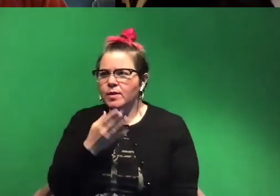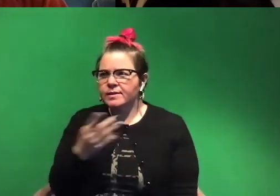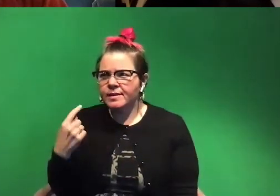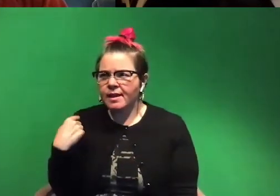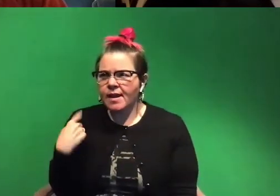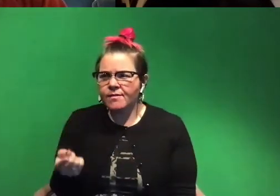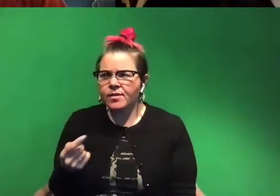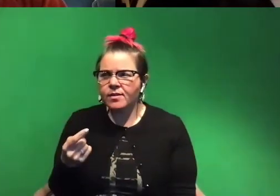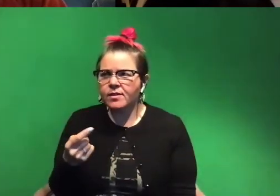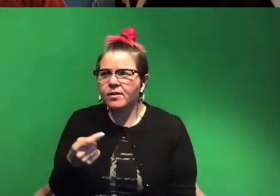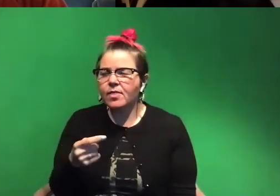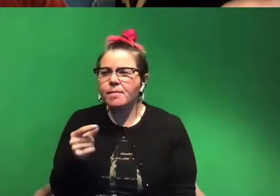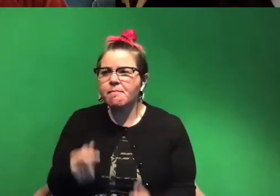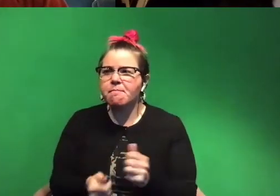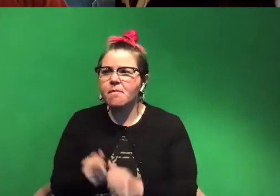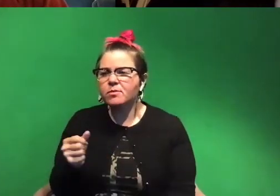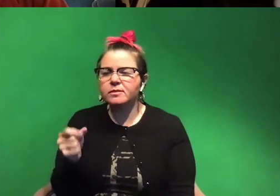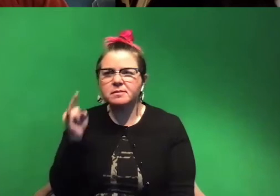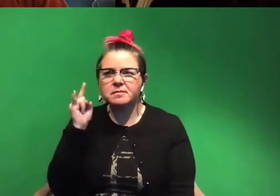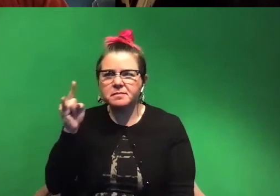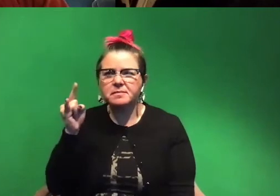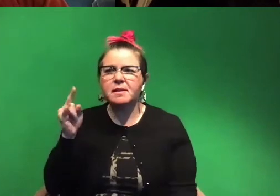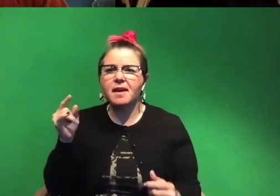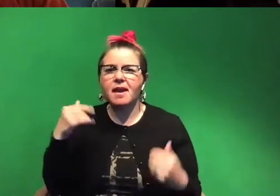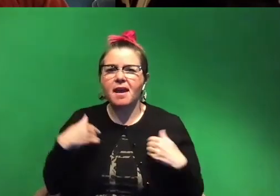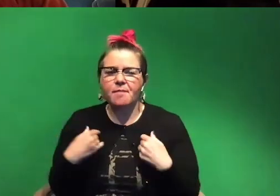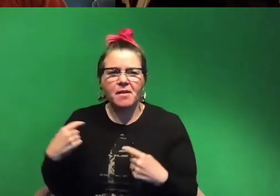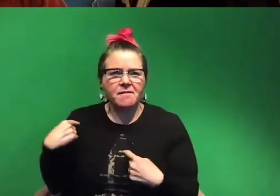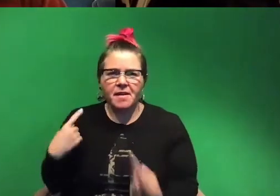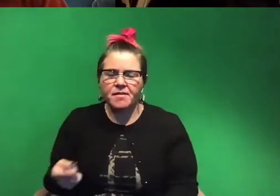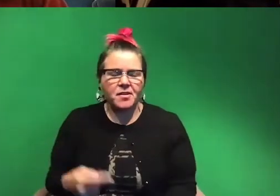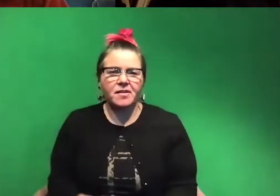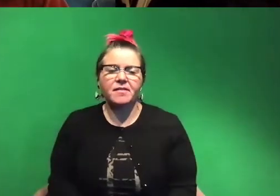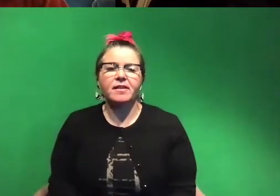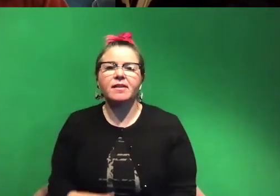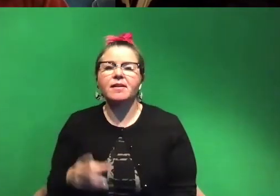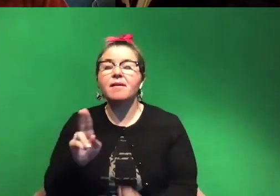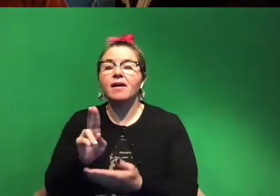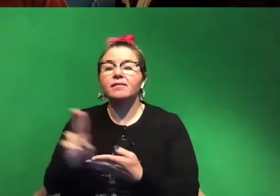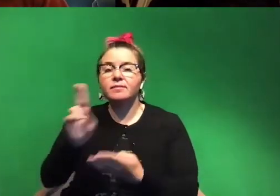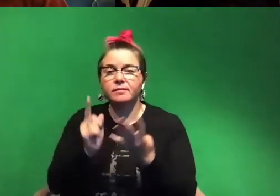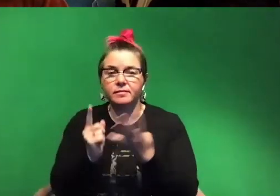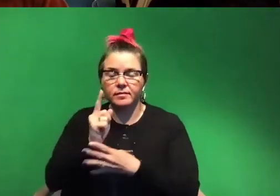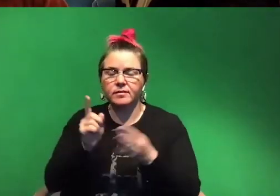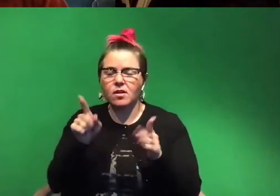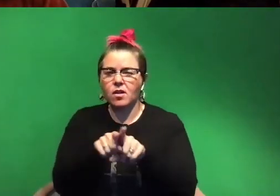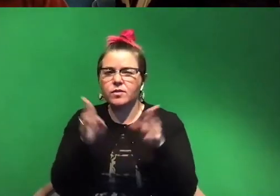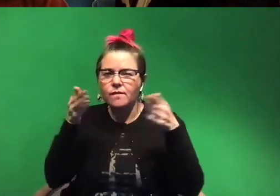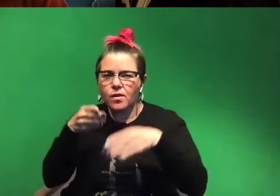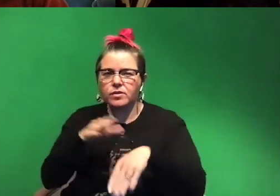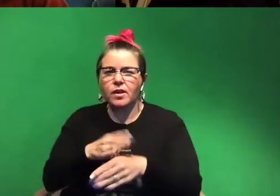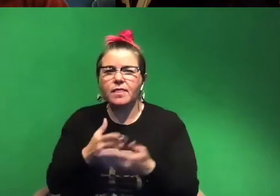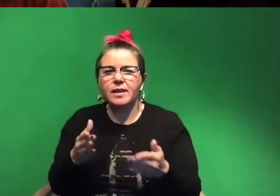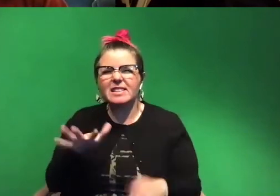most metal animal I'd ever heard of before. Yeah. And my undergraduate work was also focused on things that were sort